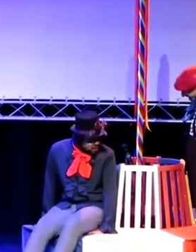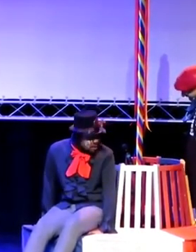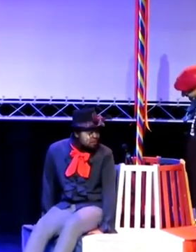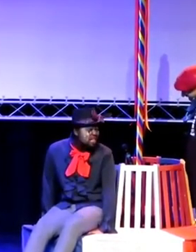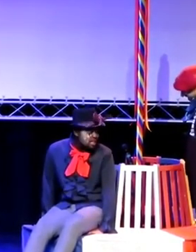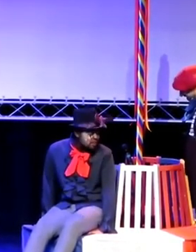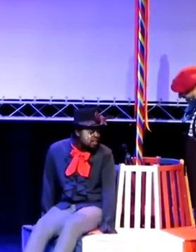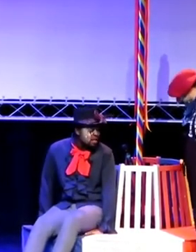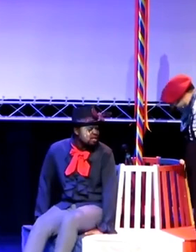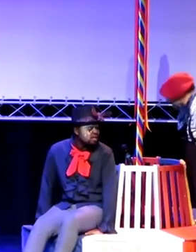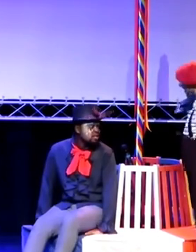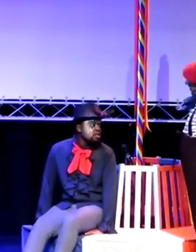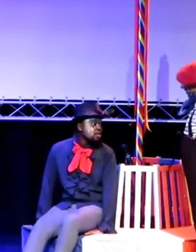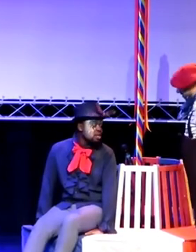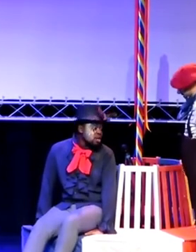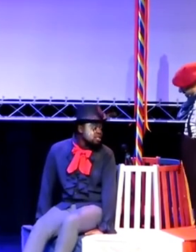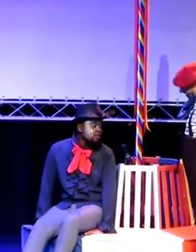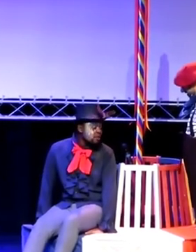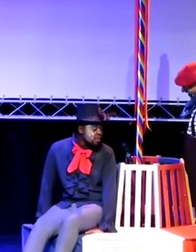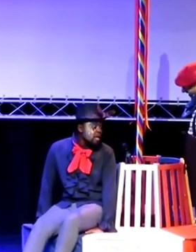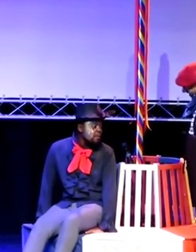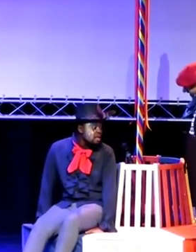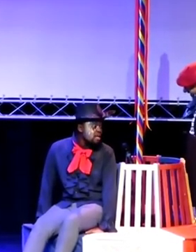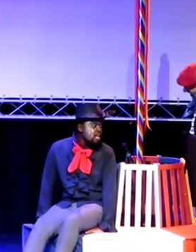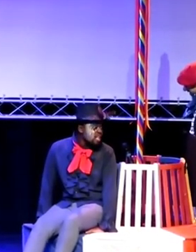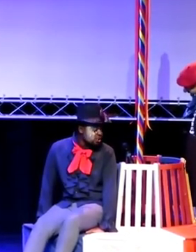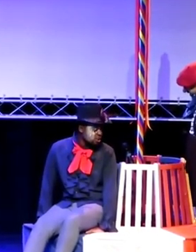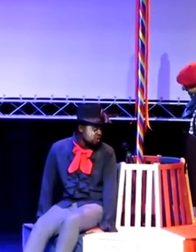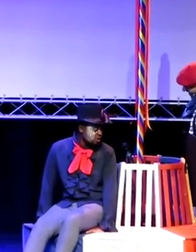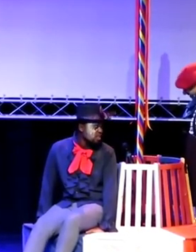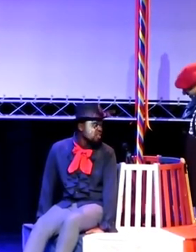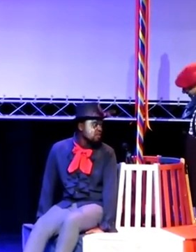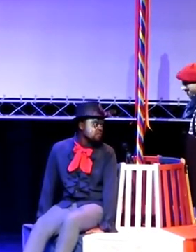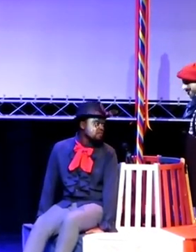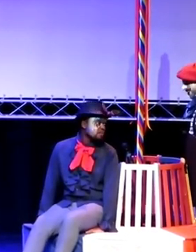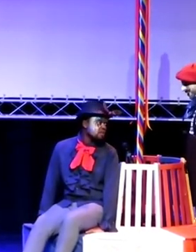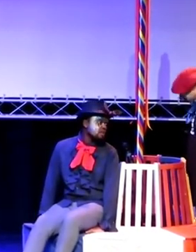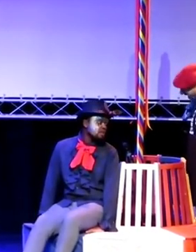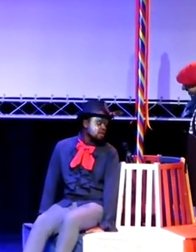Ooh, it's smelling bubbly, Mark. You're going to rub out me, aren't you?